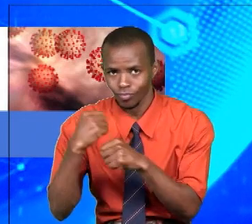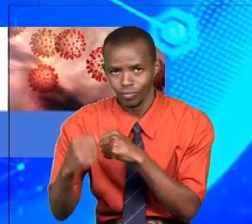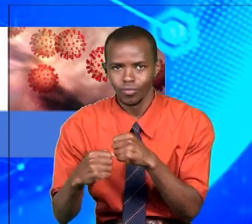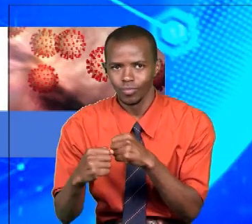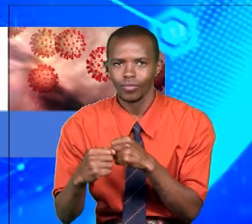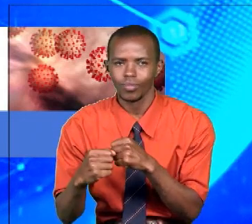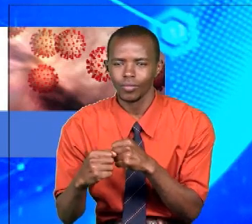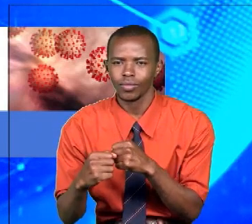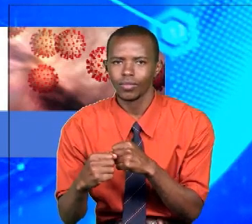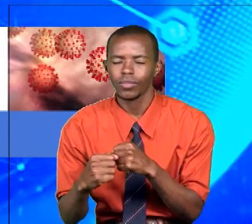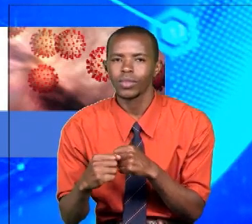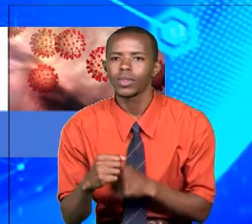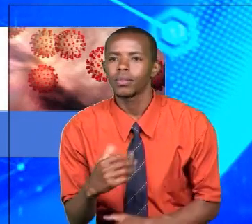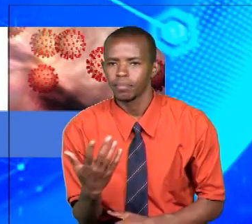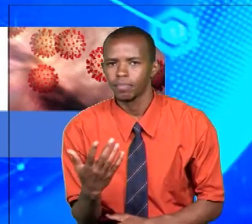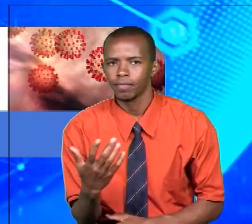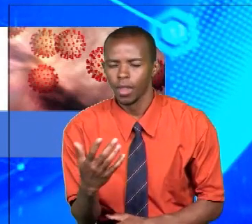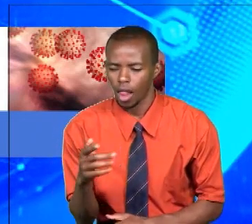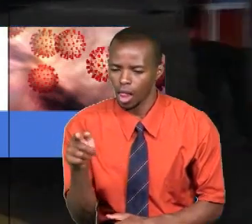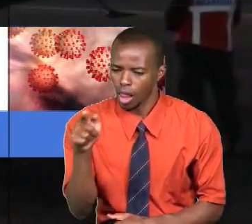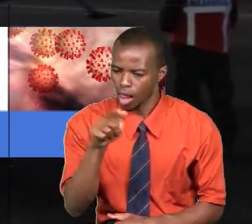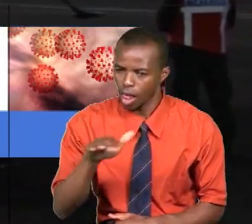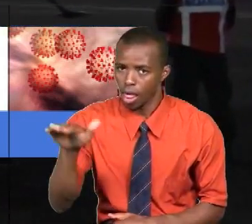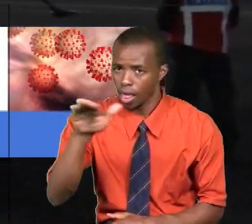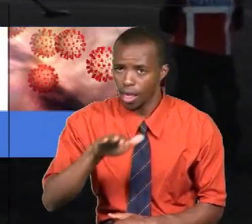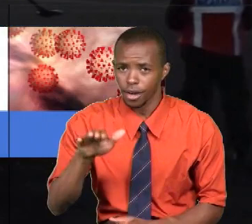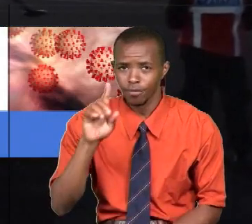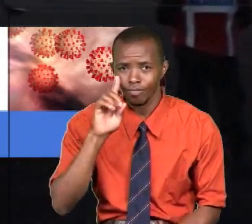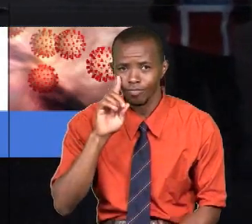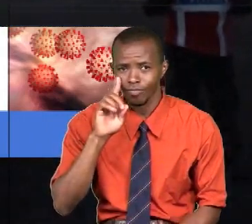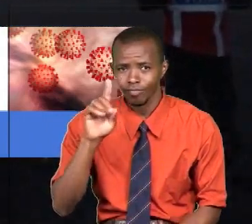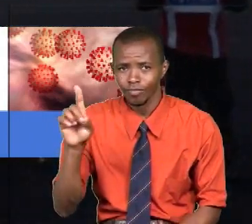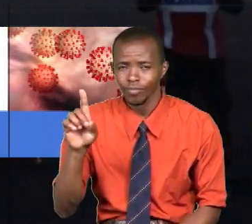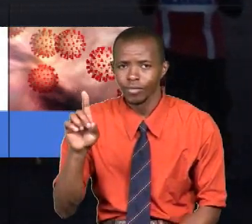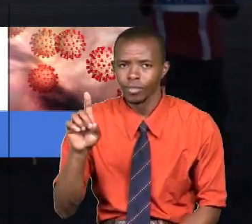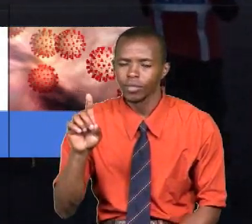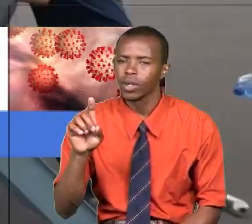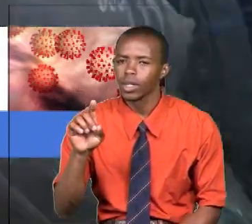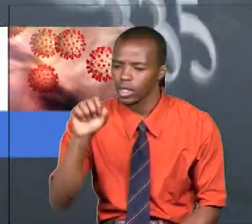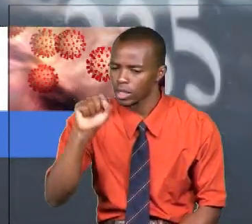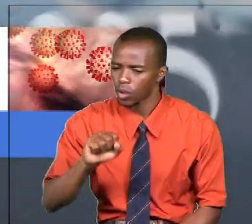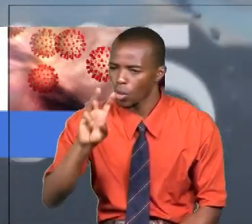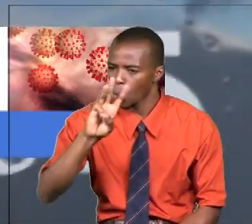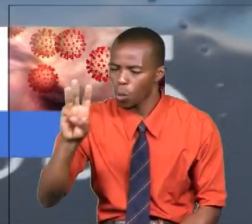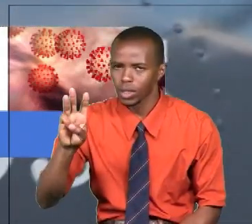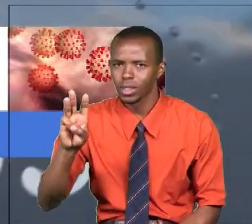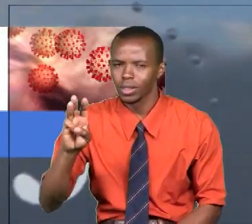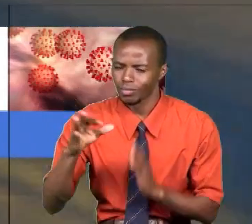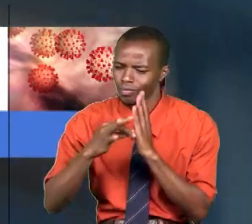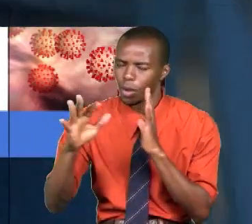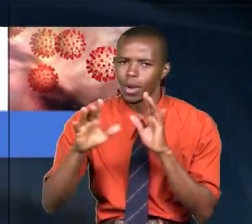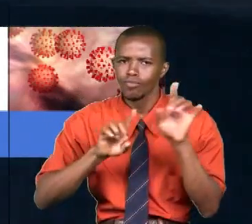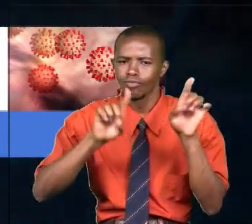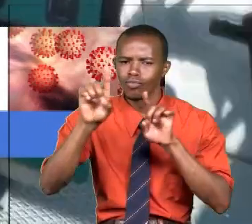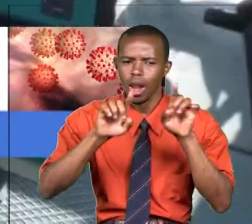land of volcanoes. The Ompiti Island, located in Nicaragua Lake in southwestern Nicaragua, is a popular tourist